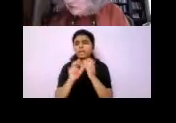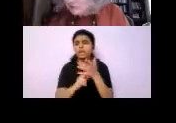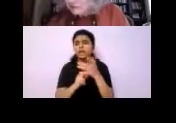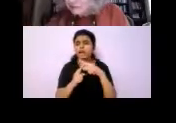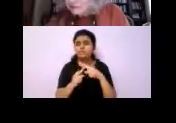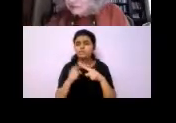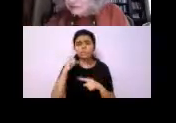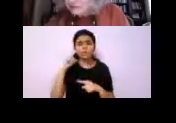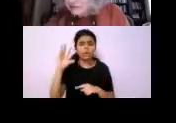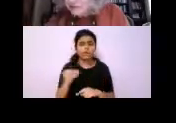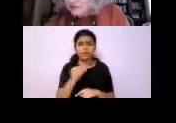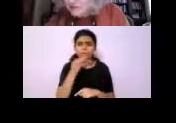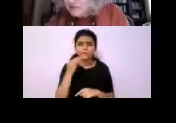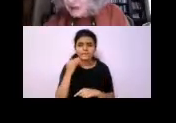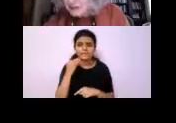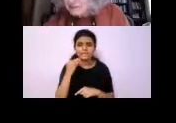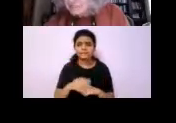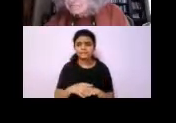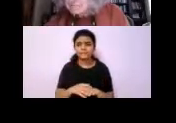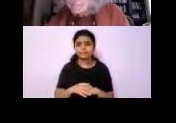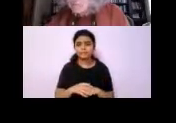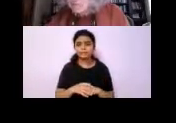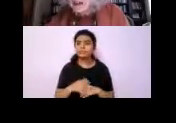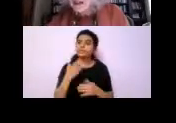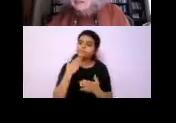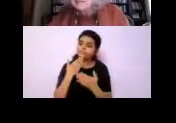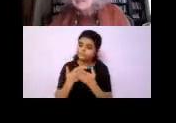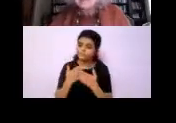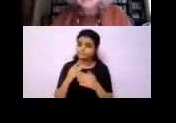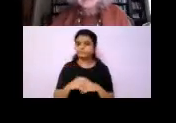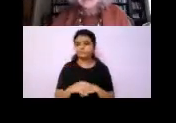switch it off, Ravikant? Thank you.